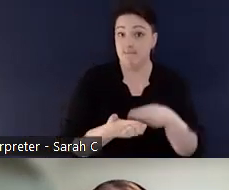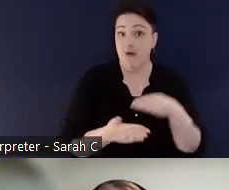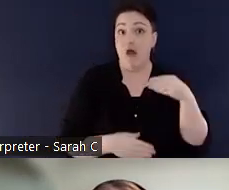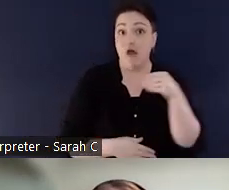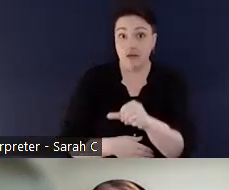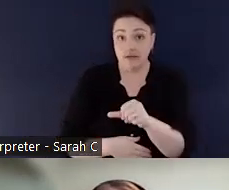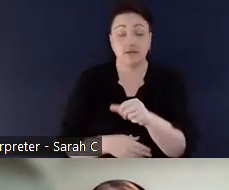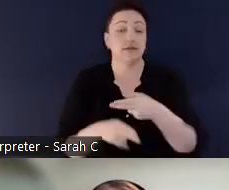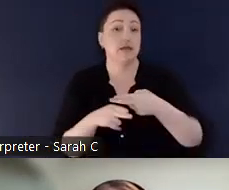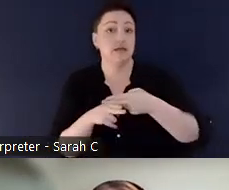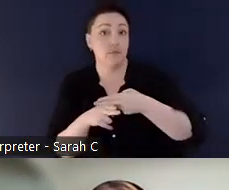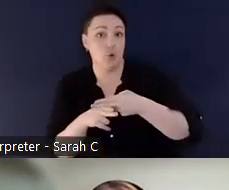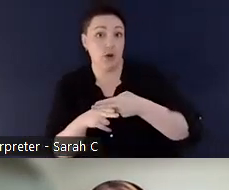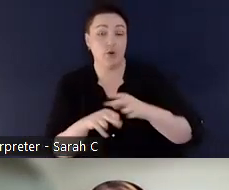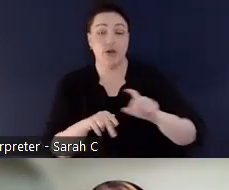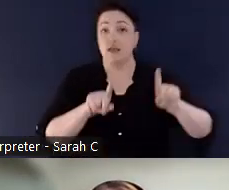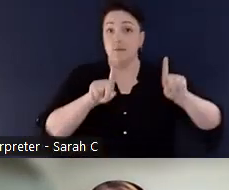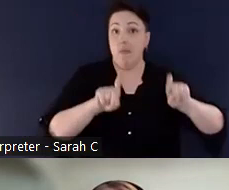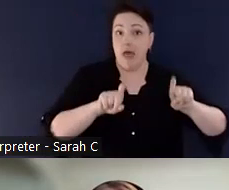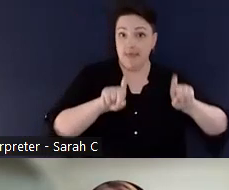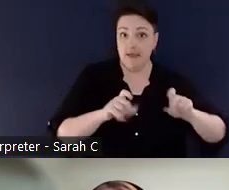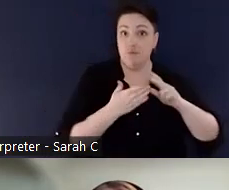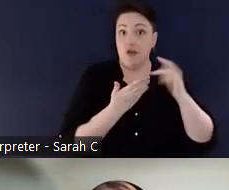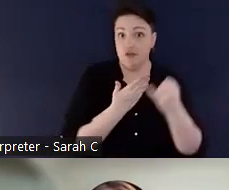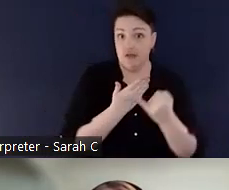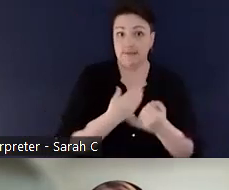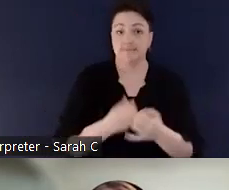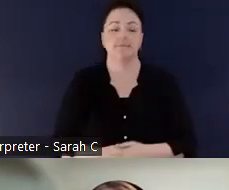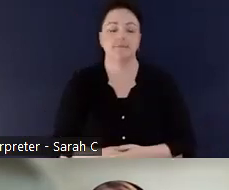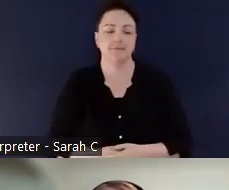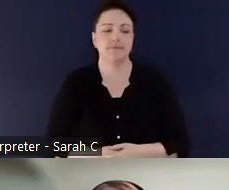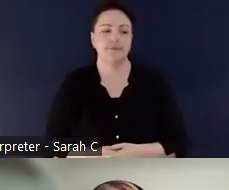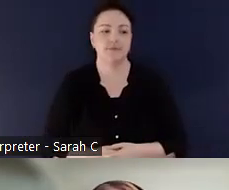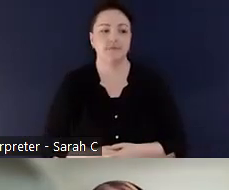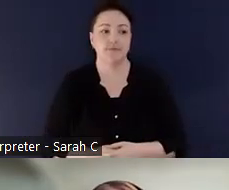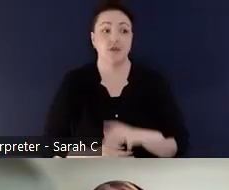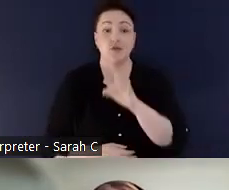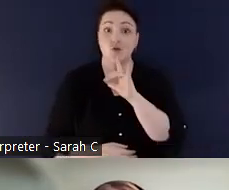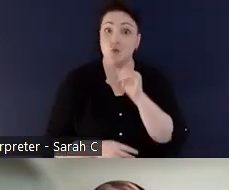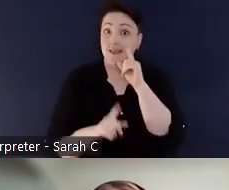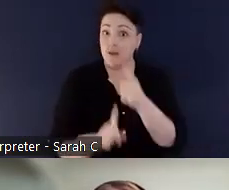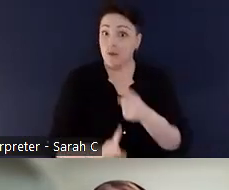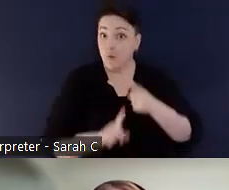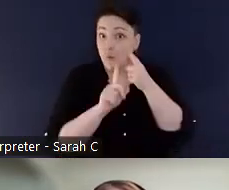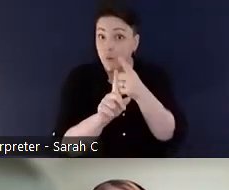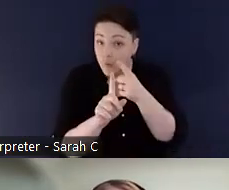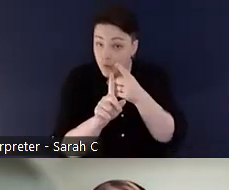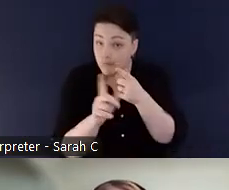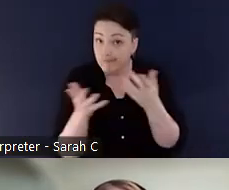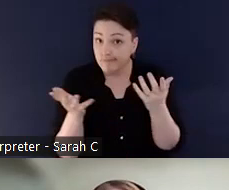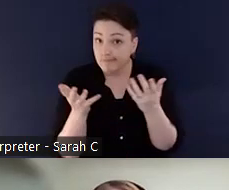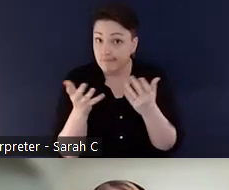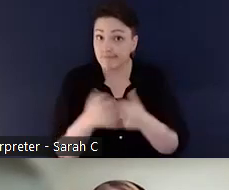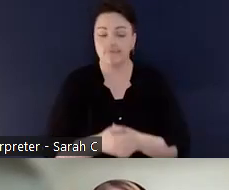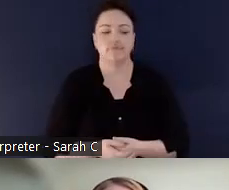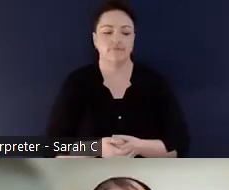pilot projects. And really the goal here is more focused on